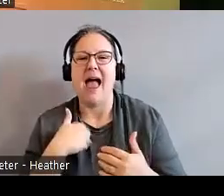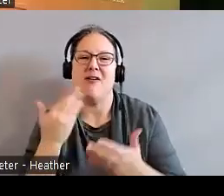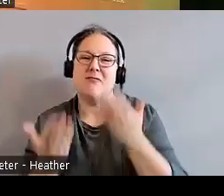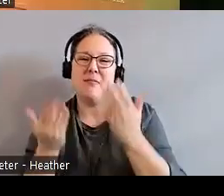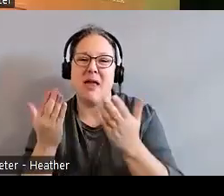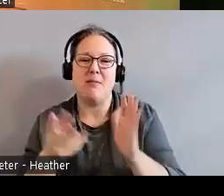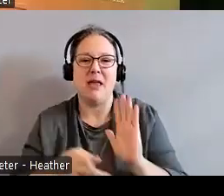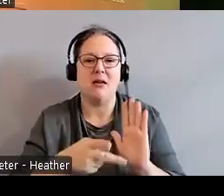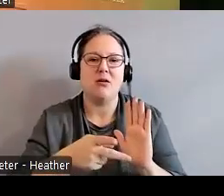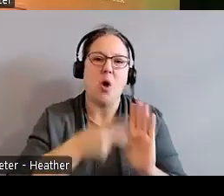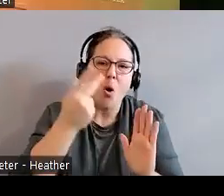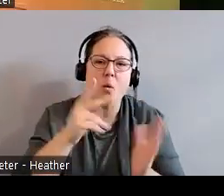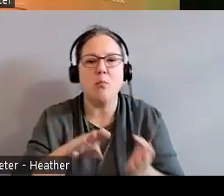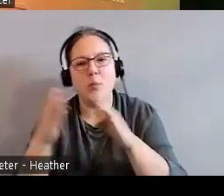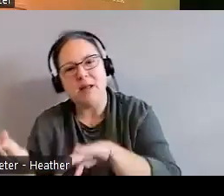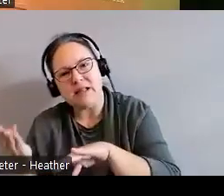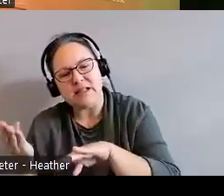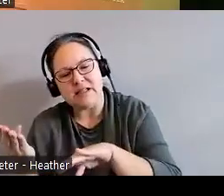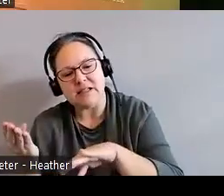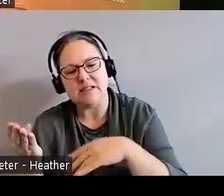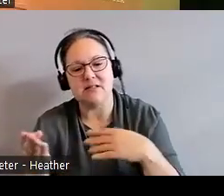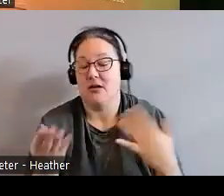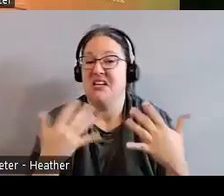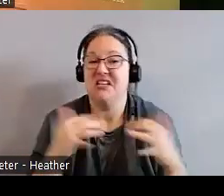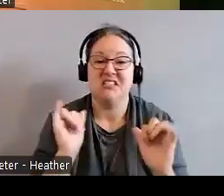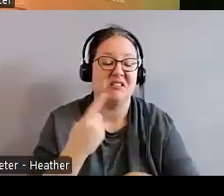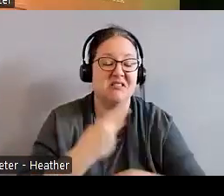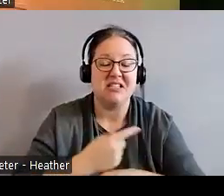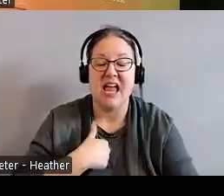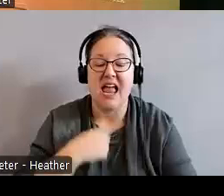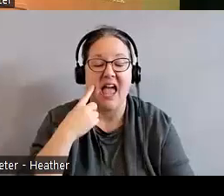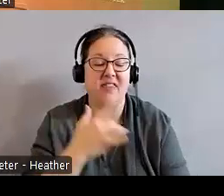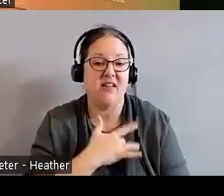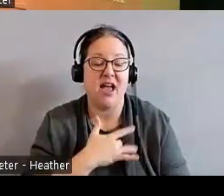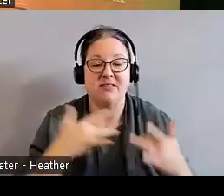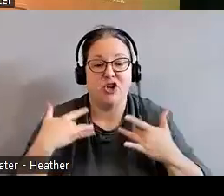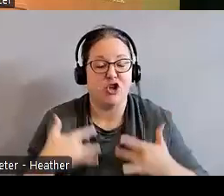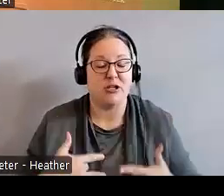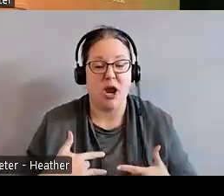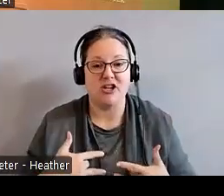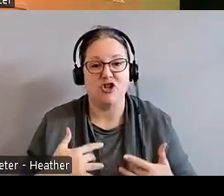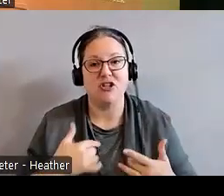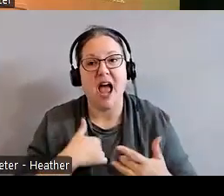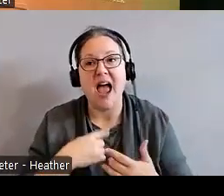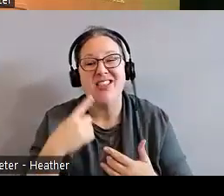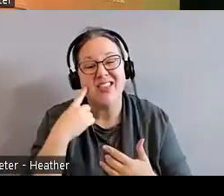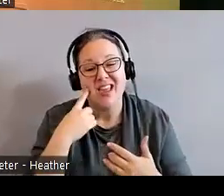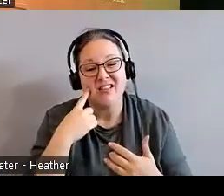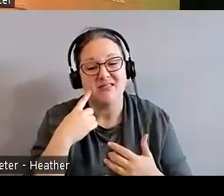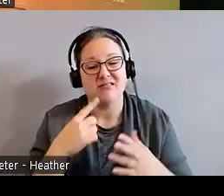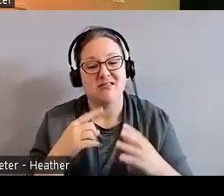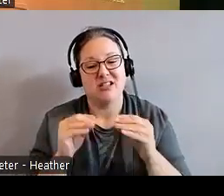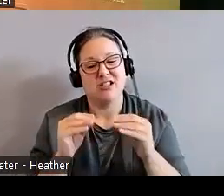it? And to this day, I think the vascular depression hypothesis remain more or less